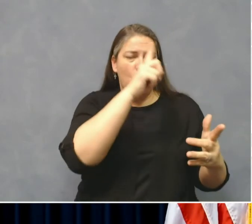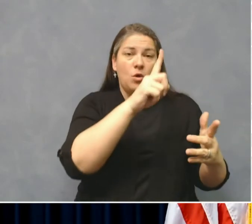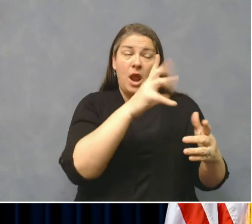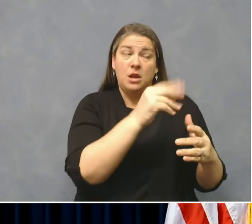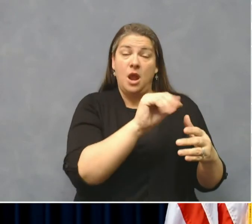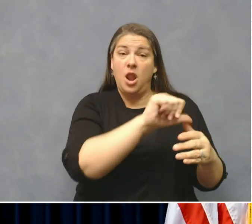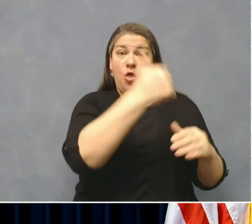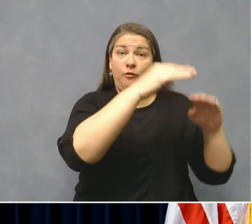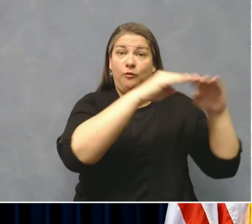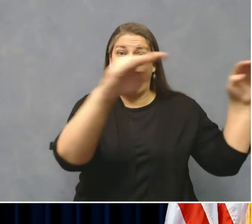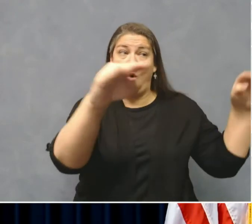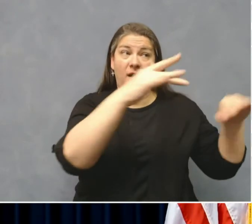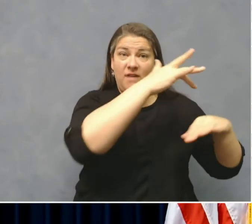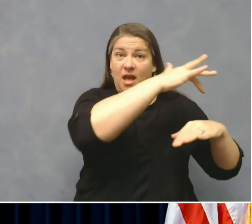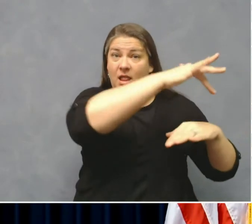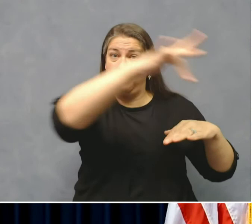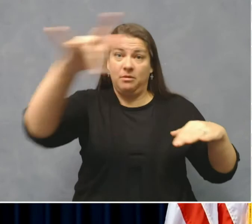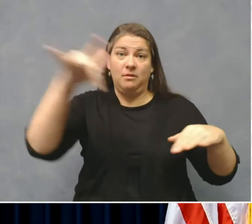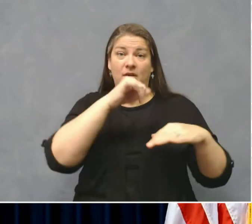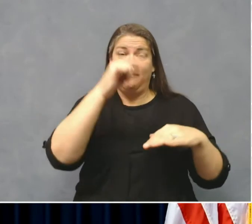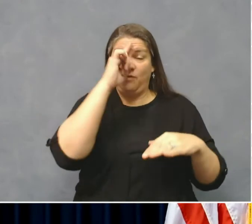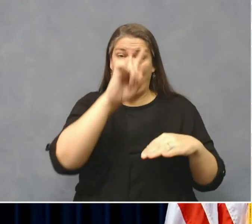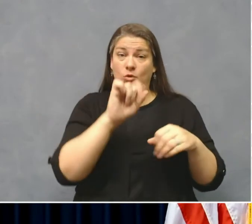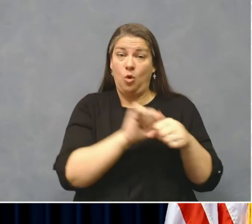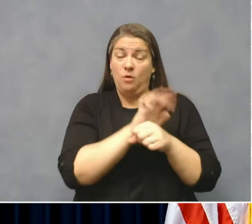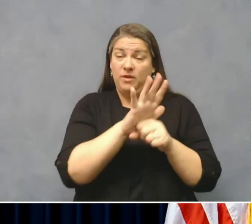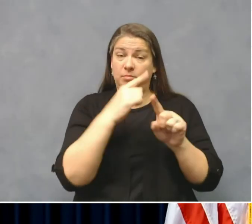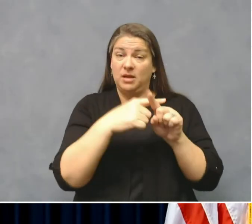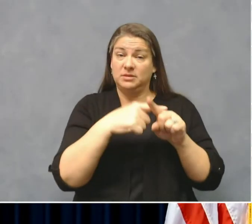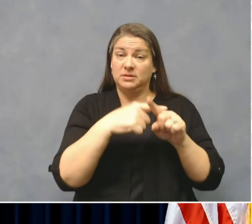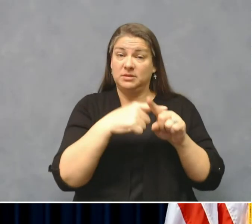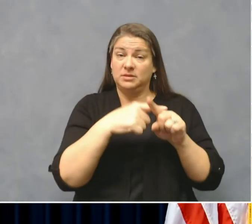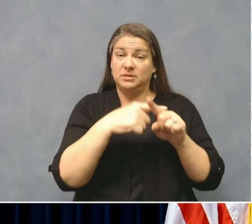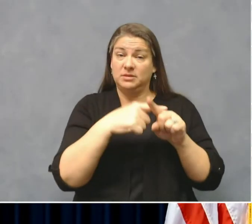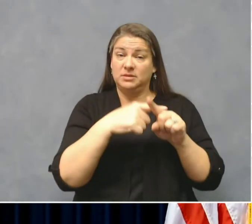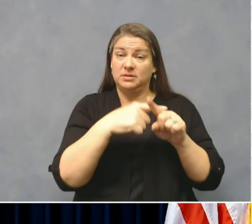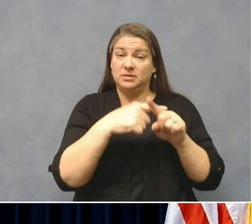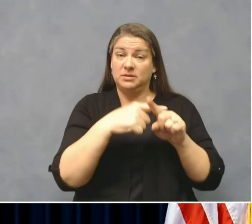That if the current exponential growth continues, we will